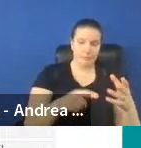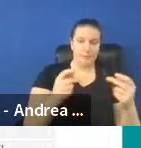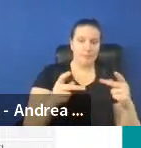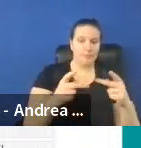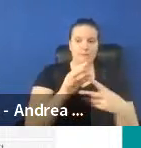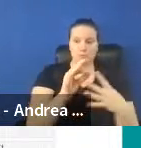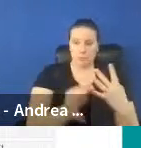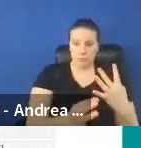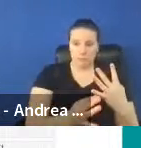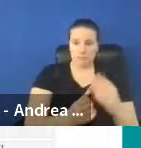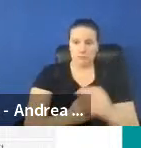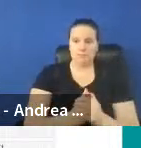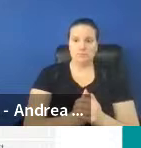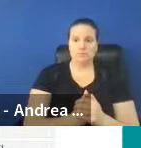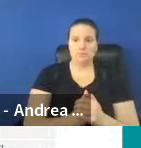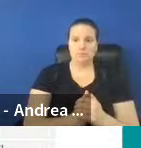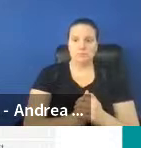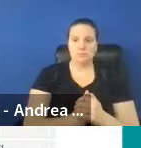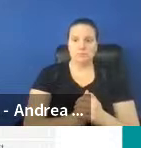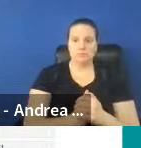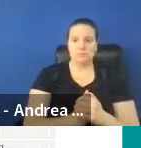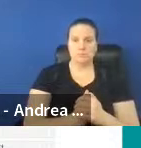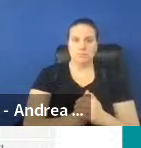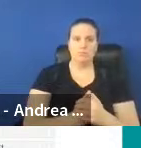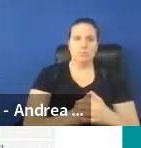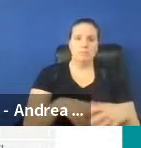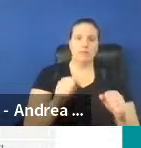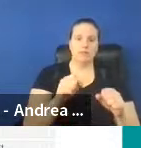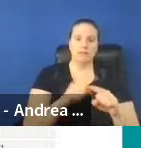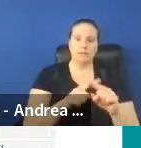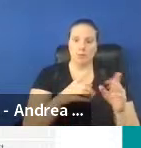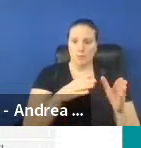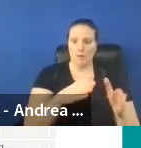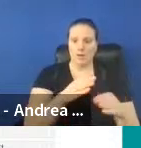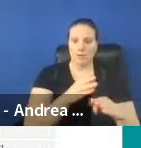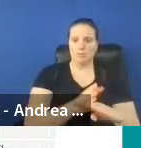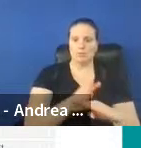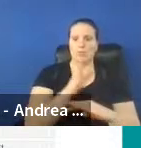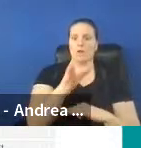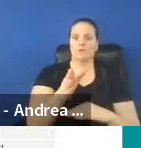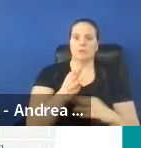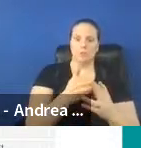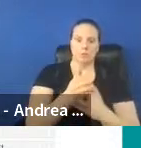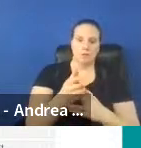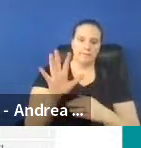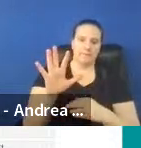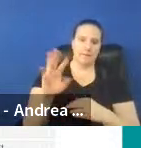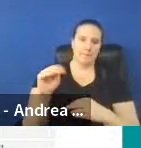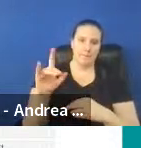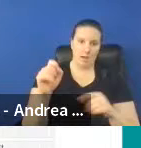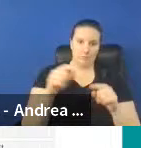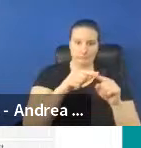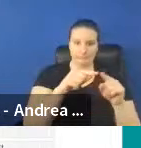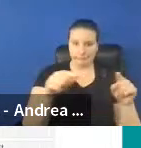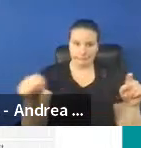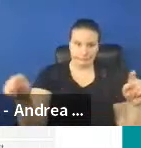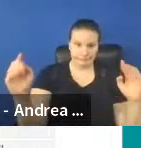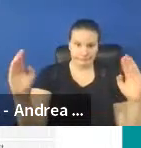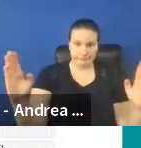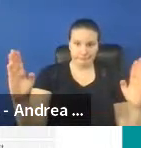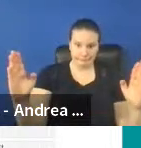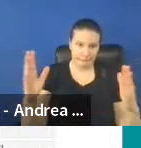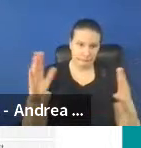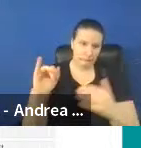to take a different way to cross through this 5-mile section of